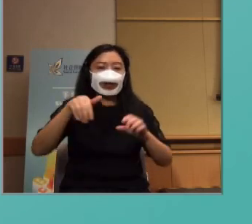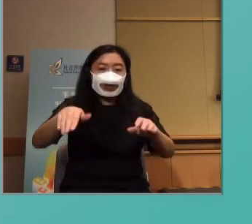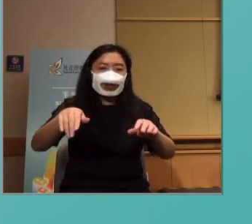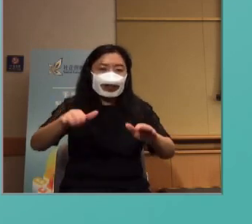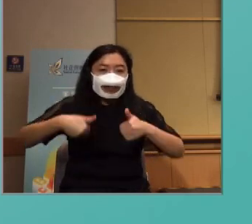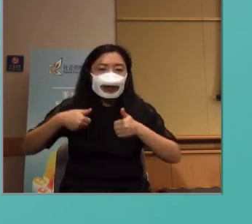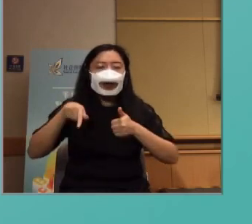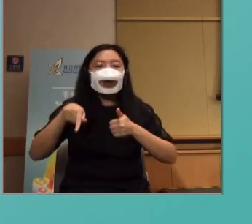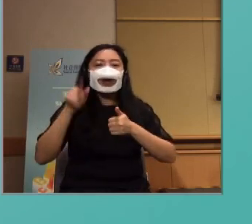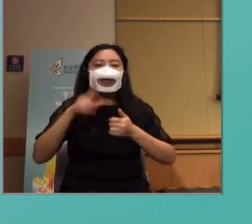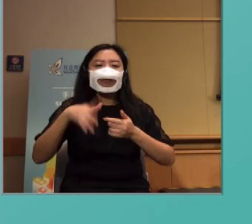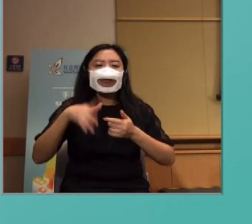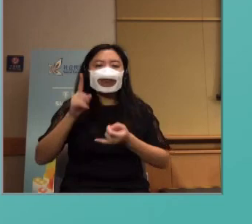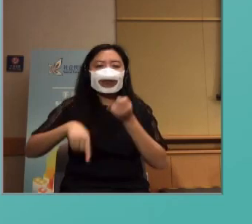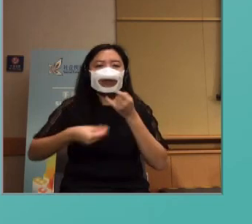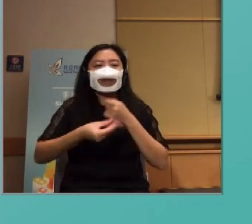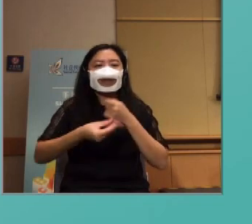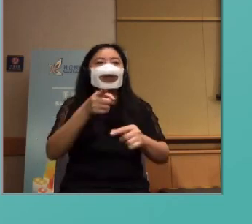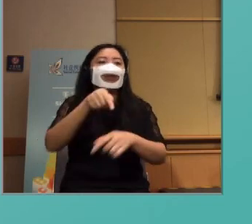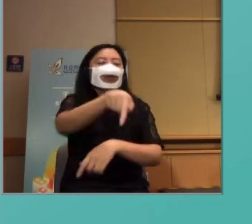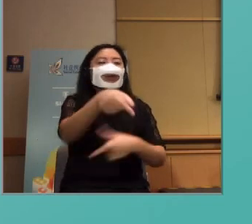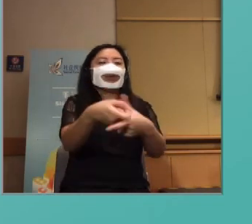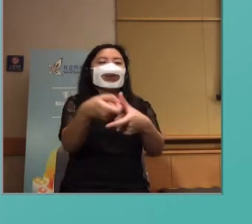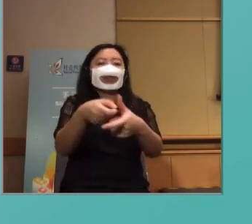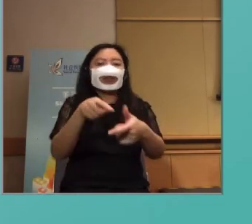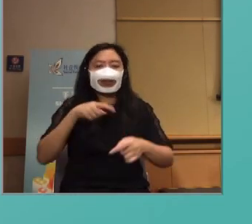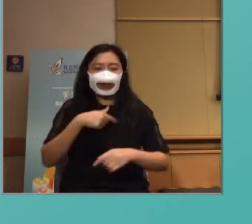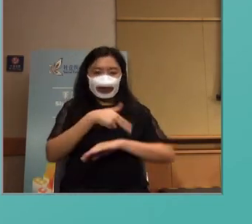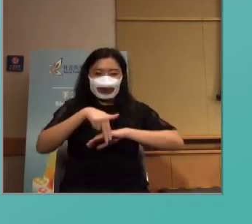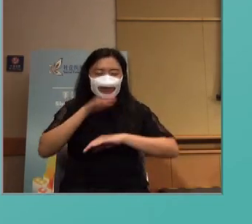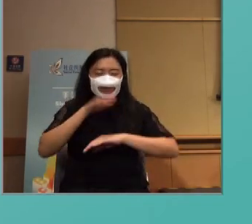Web3 and NFTs could really do something for music. And as I started to